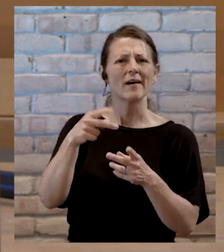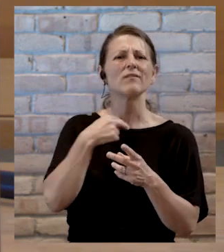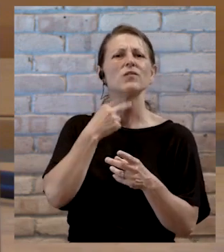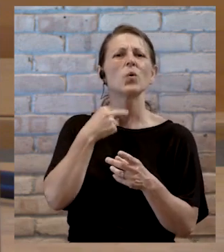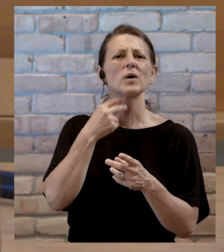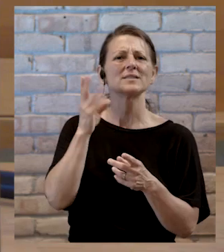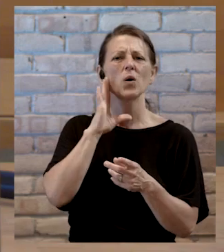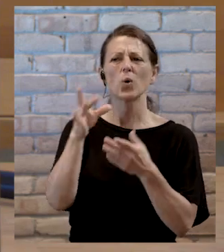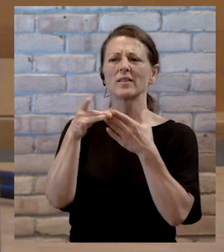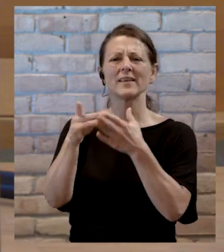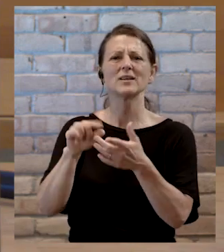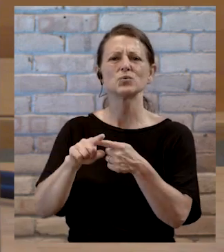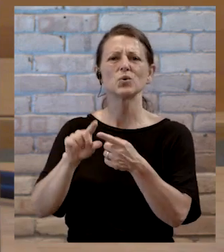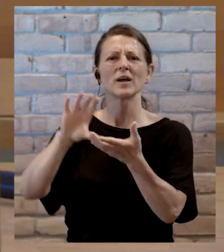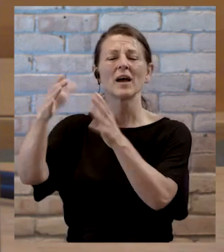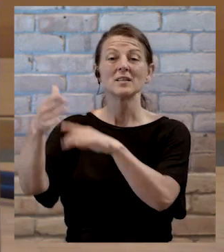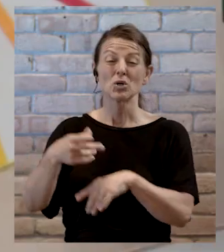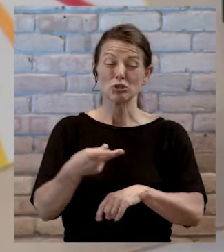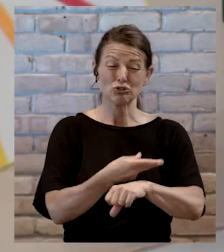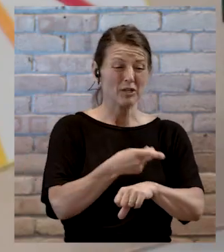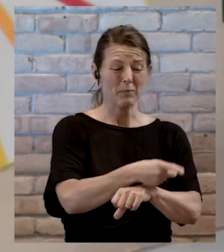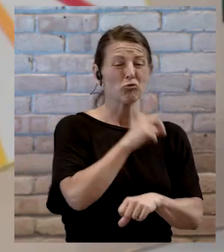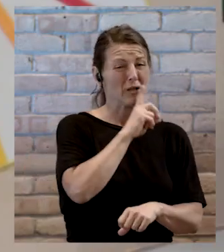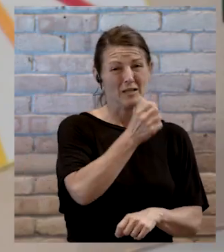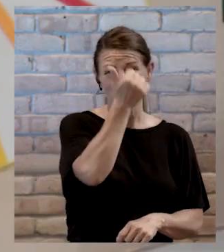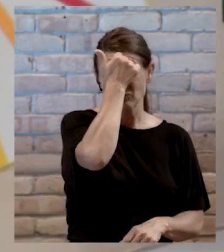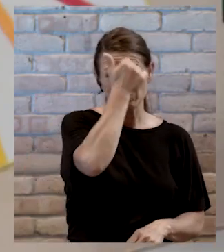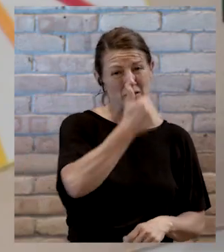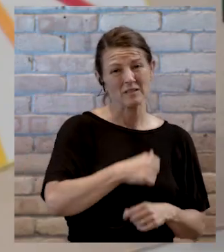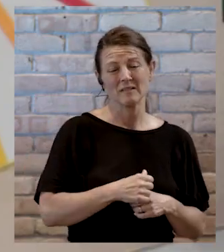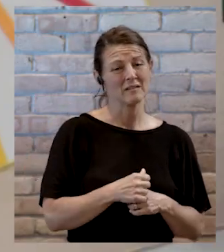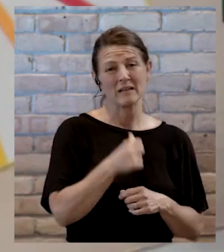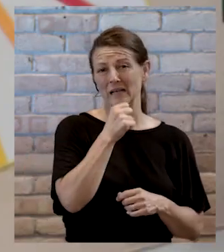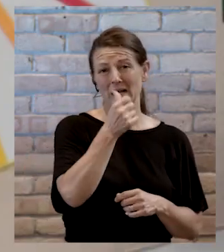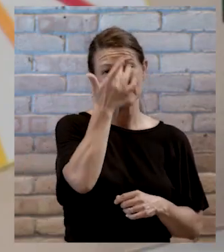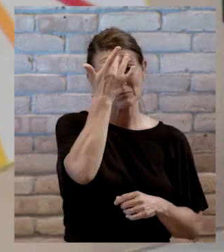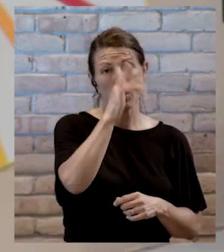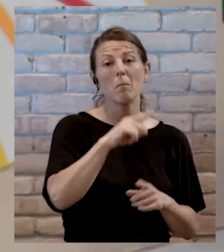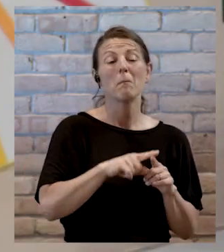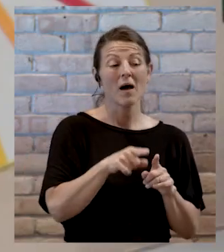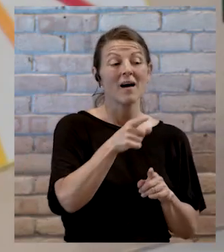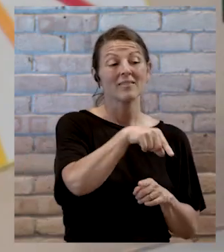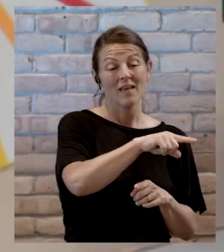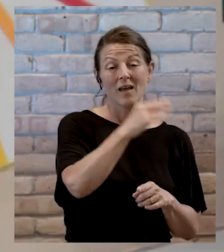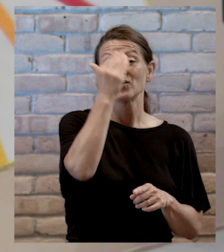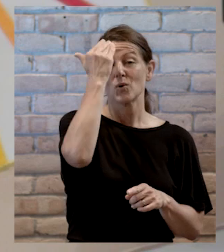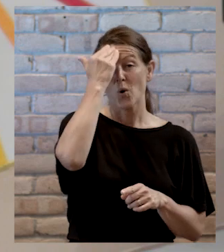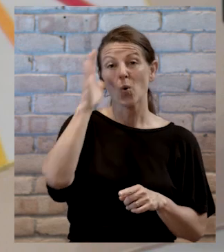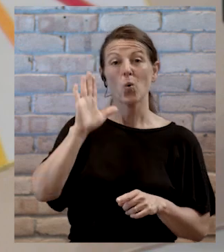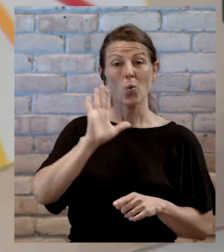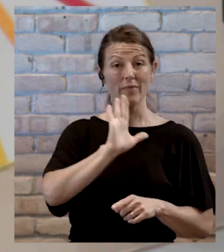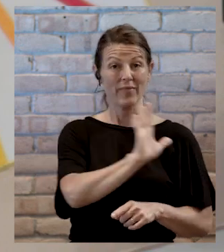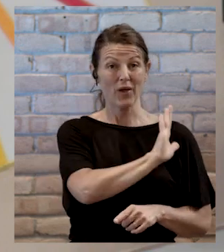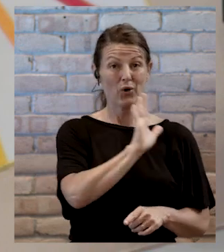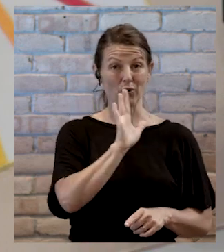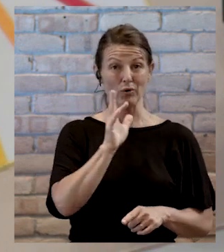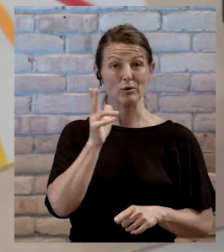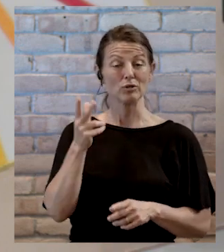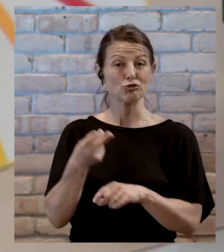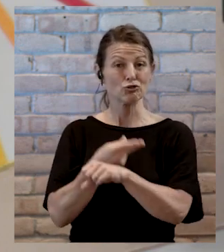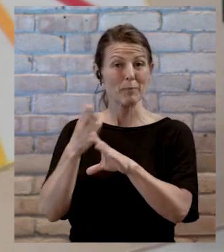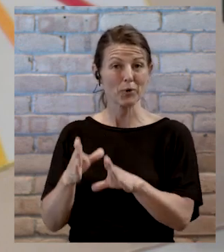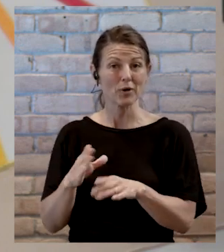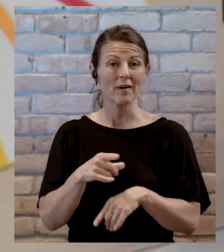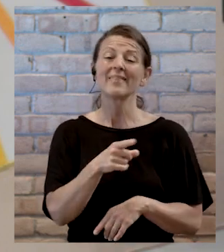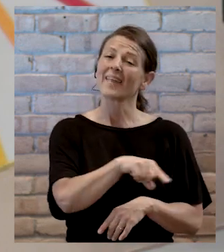sheep, even though they're not very smart animals, they know the voice of their shepherd.